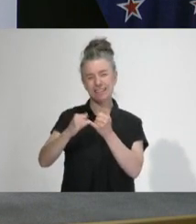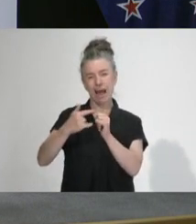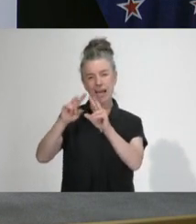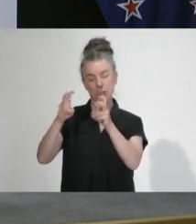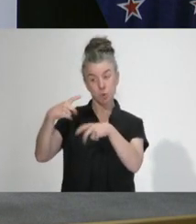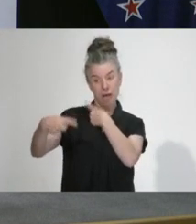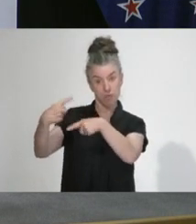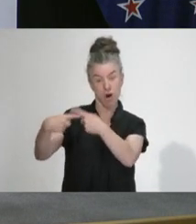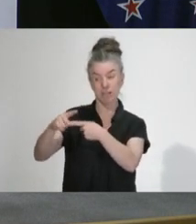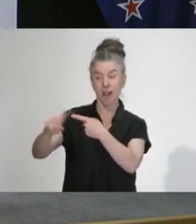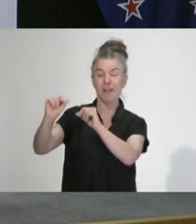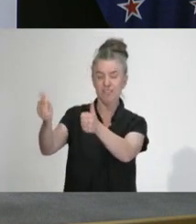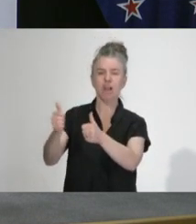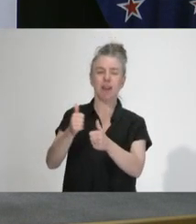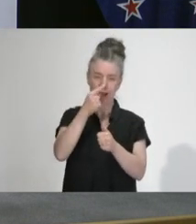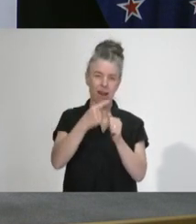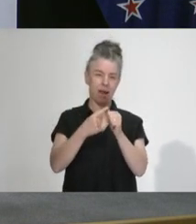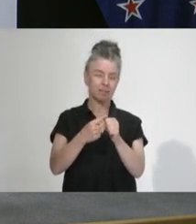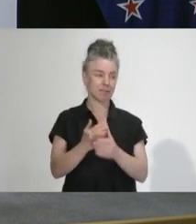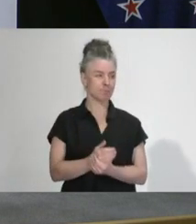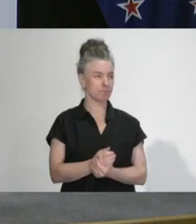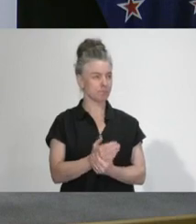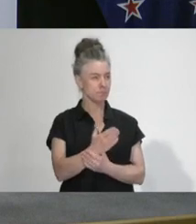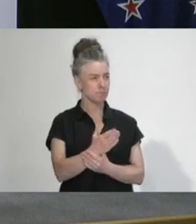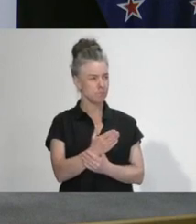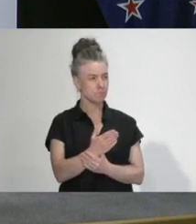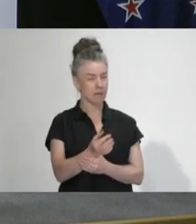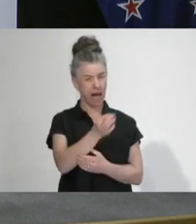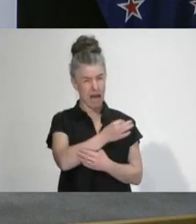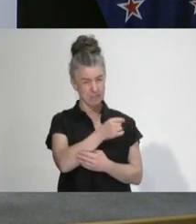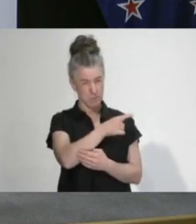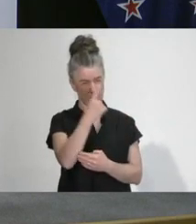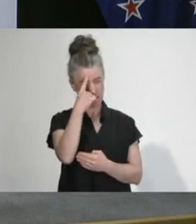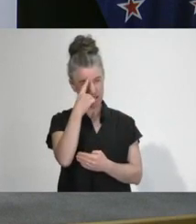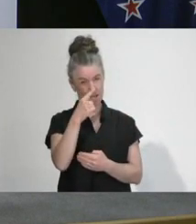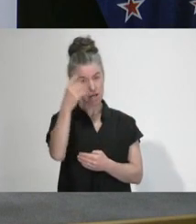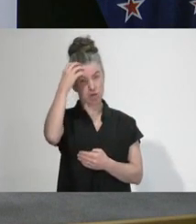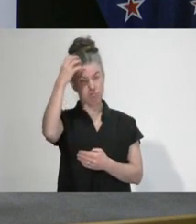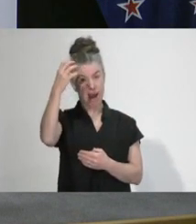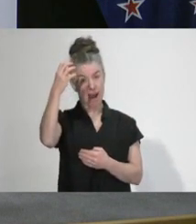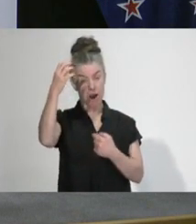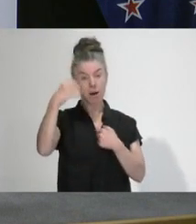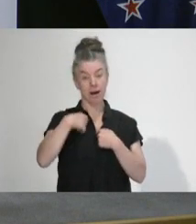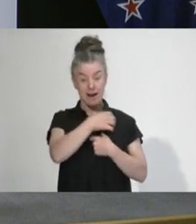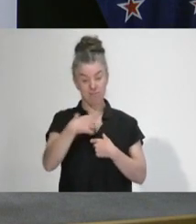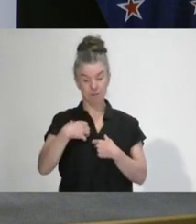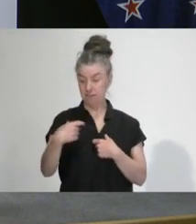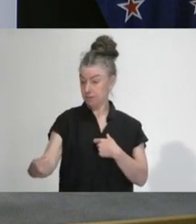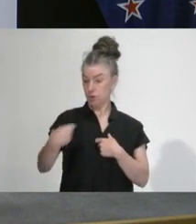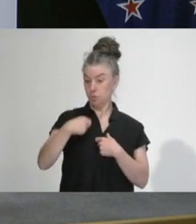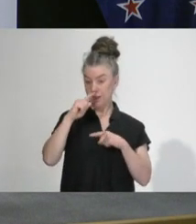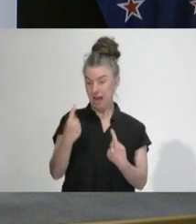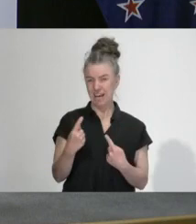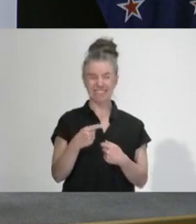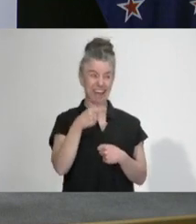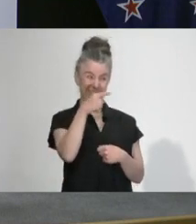position to answer some of those questions. Does it sit with you morally that the Crown can't directly be sued for negligence? Again, asking me for a moral